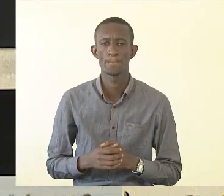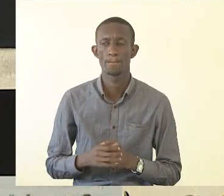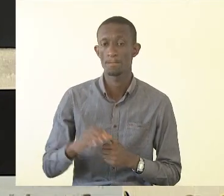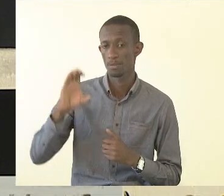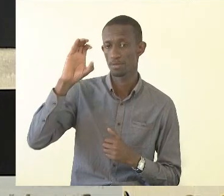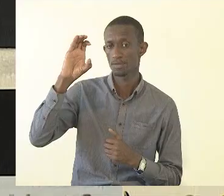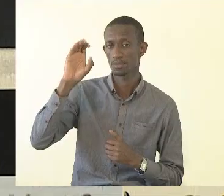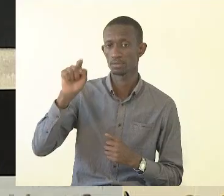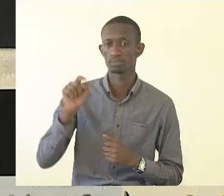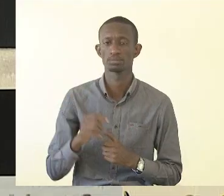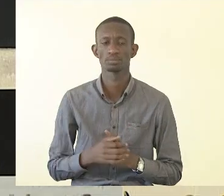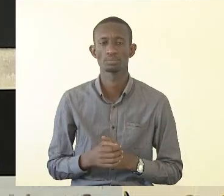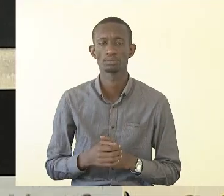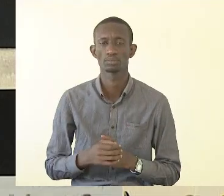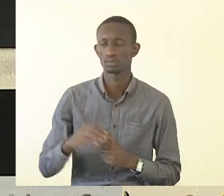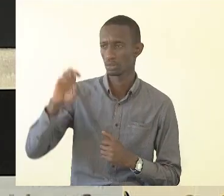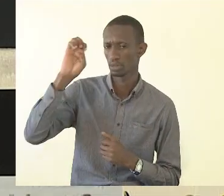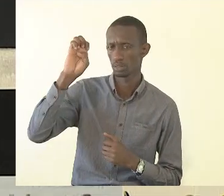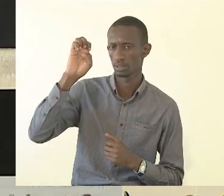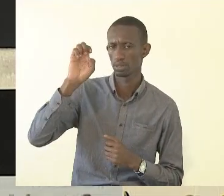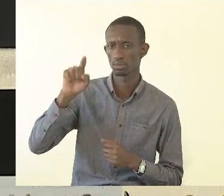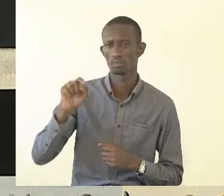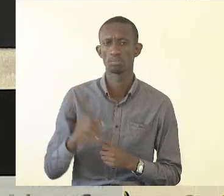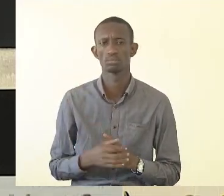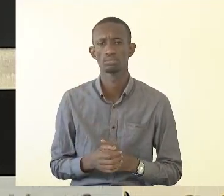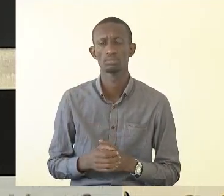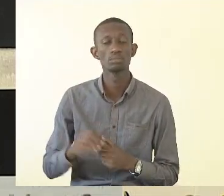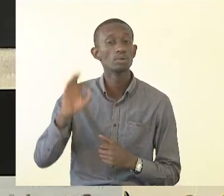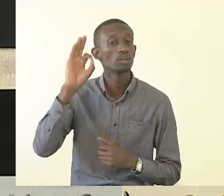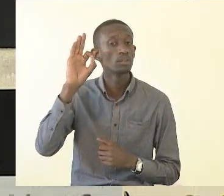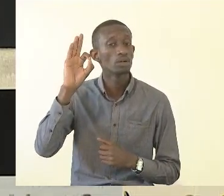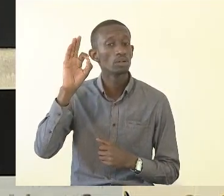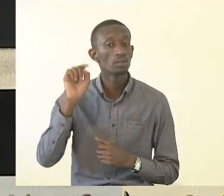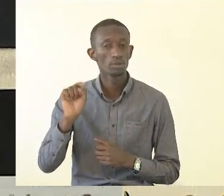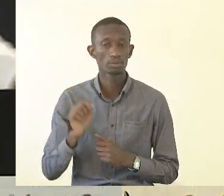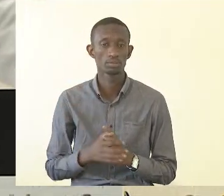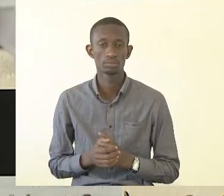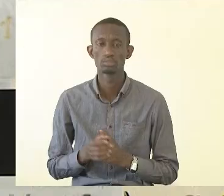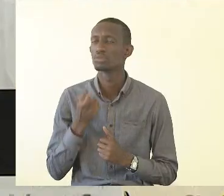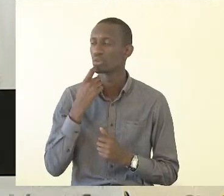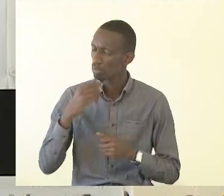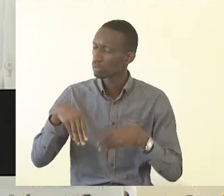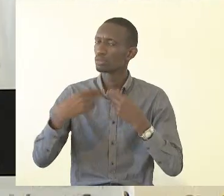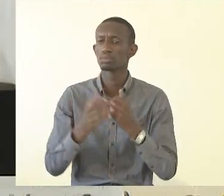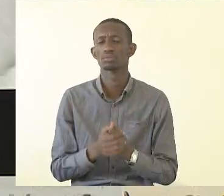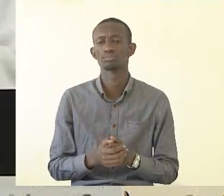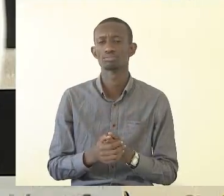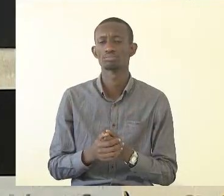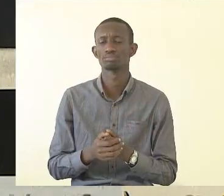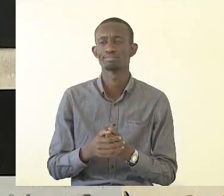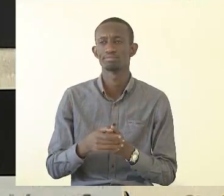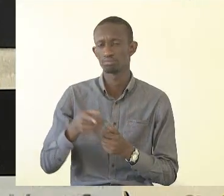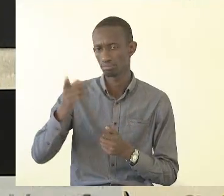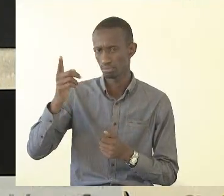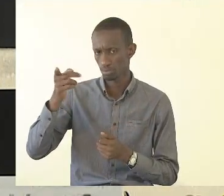C, A, and F. So we're supposed to give the answers for those